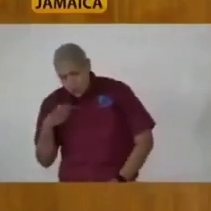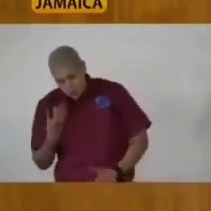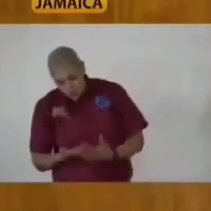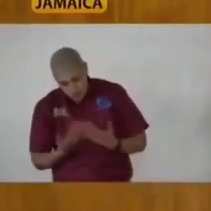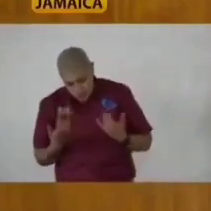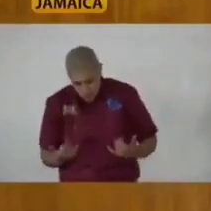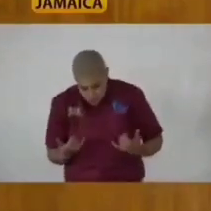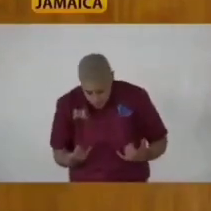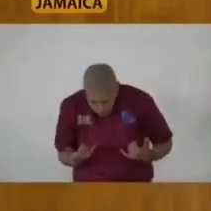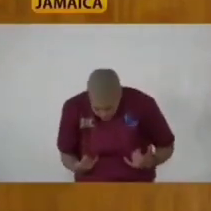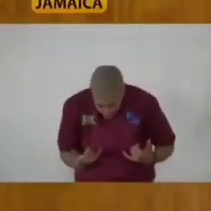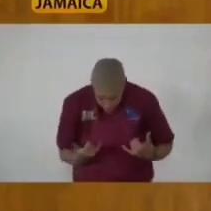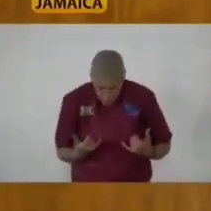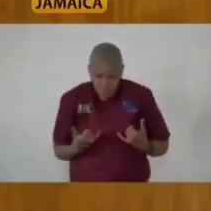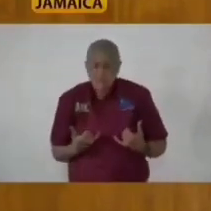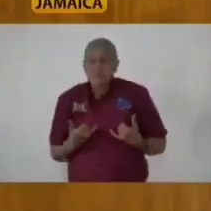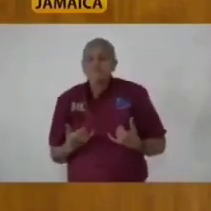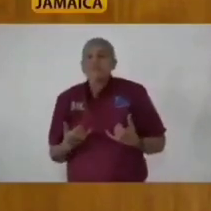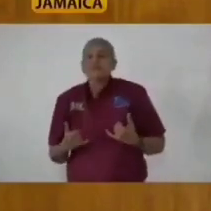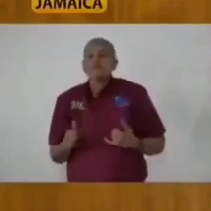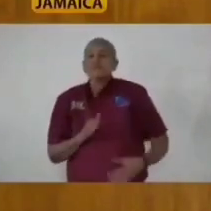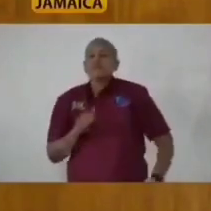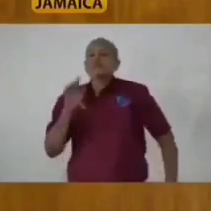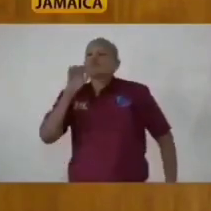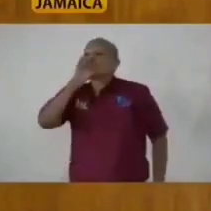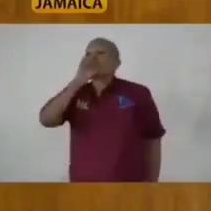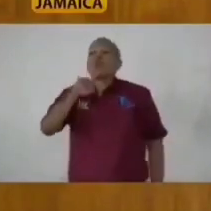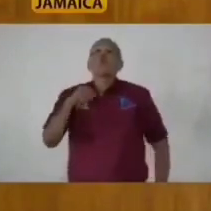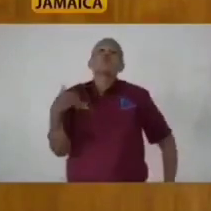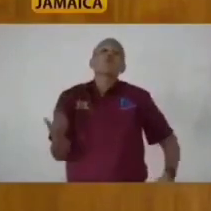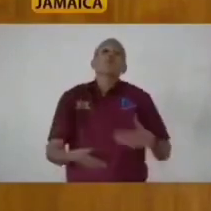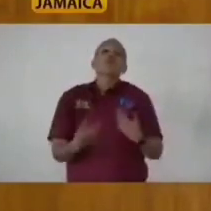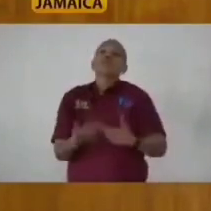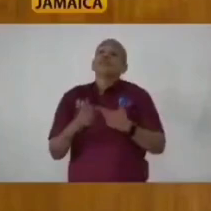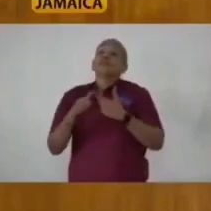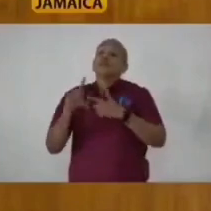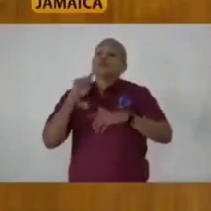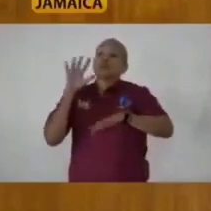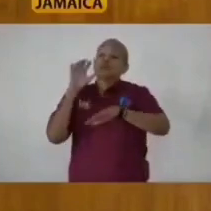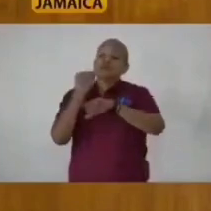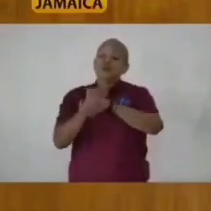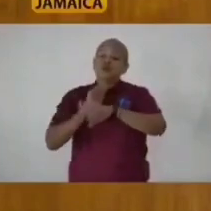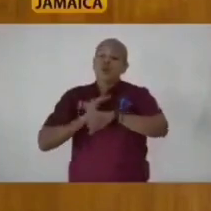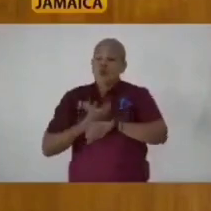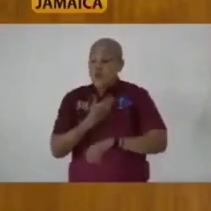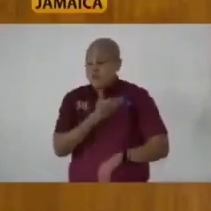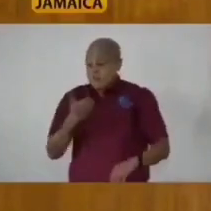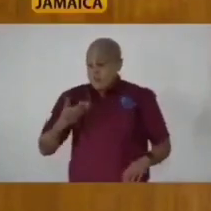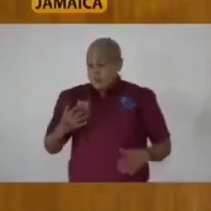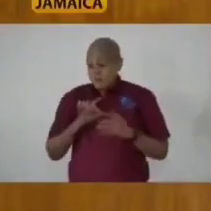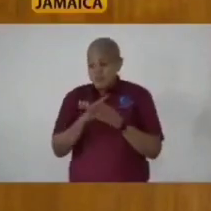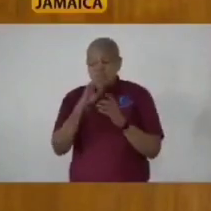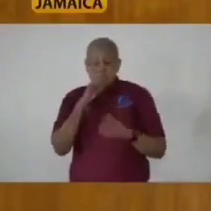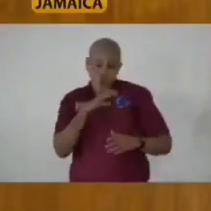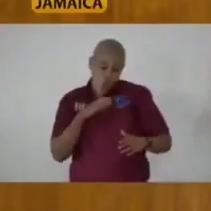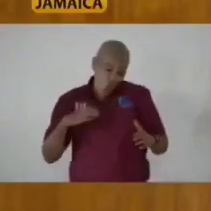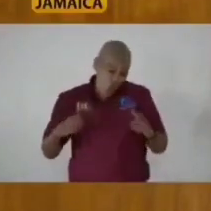today, and I would love to proceed and appoint our members to the committee, but